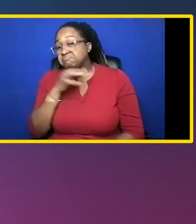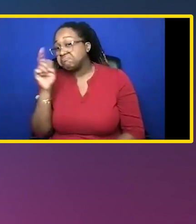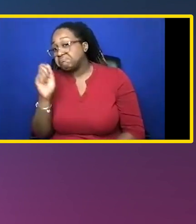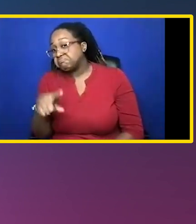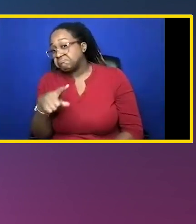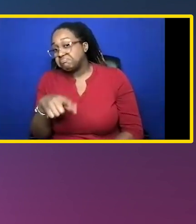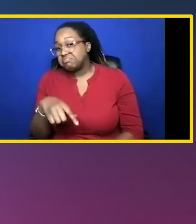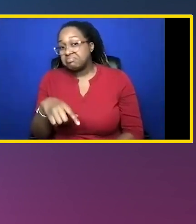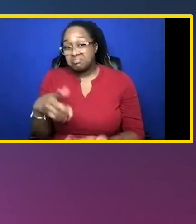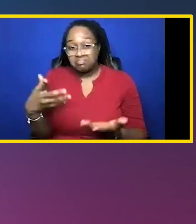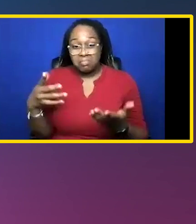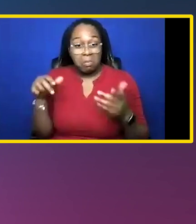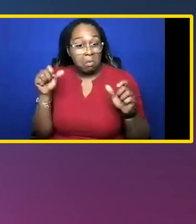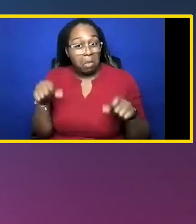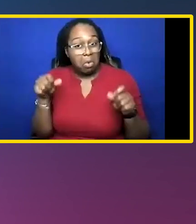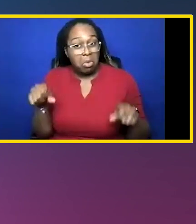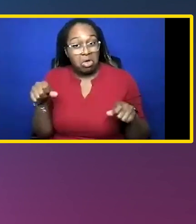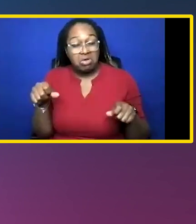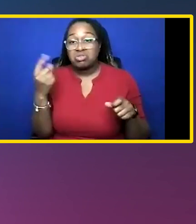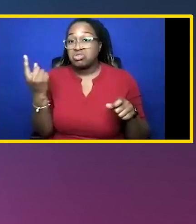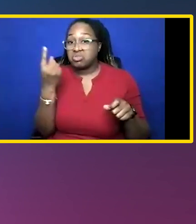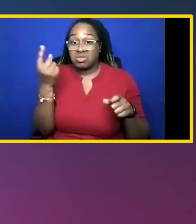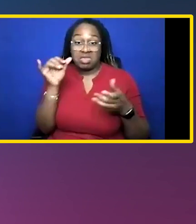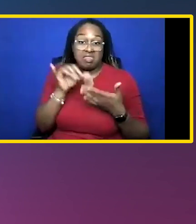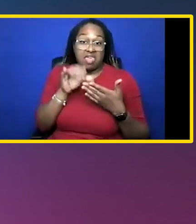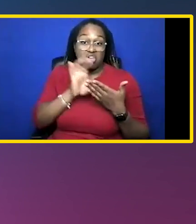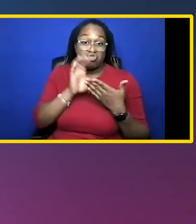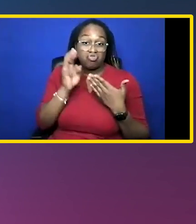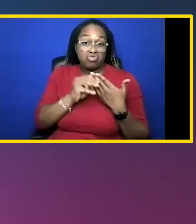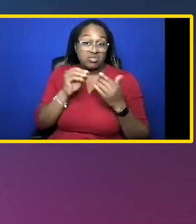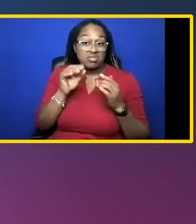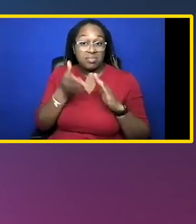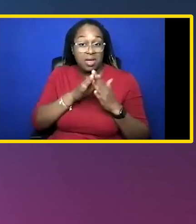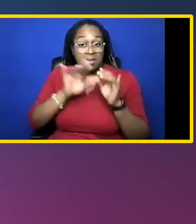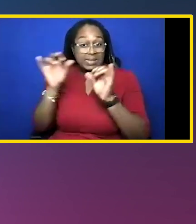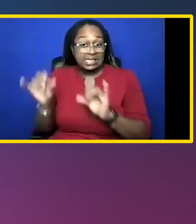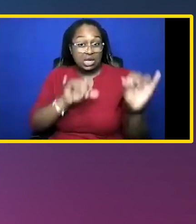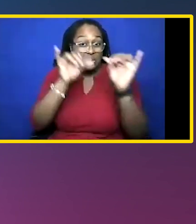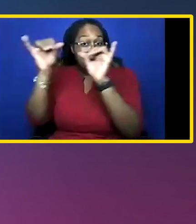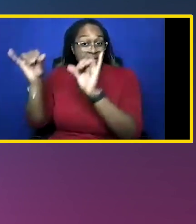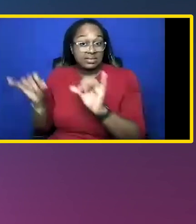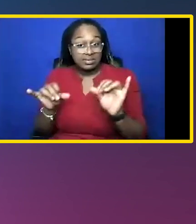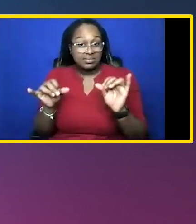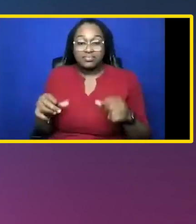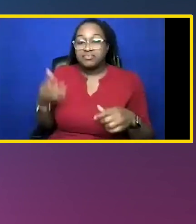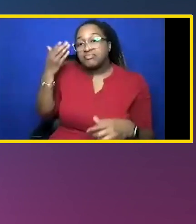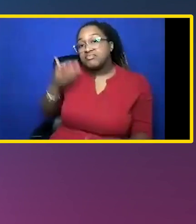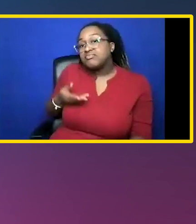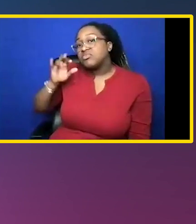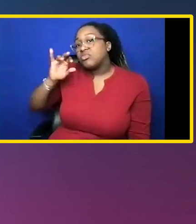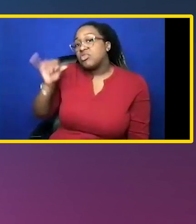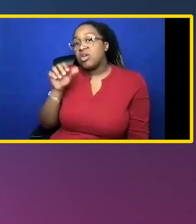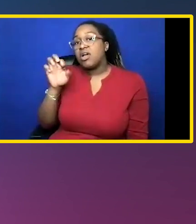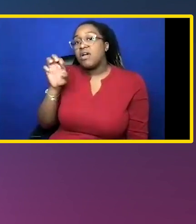you, is there a possibility that something like that curriculum could be standardized? This is Jared.